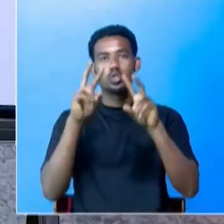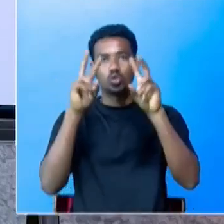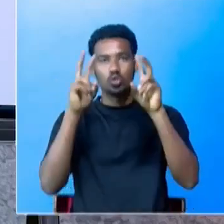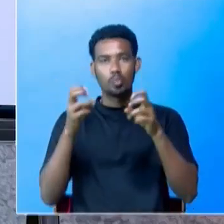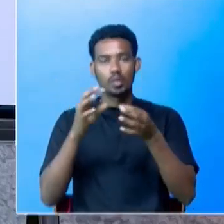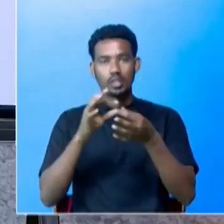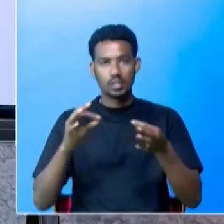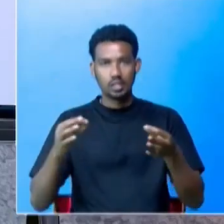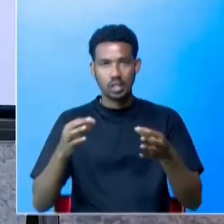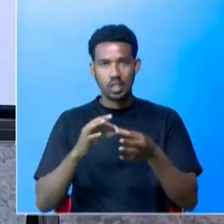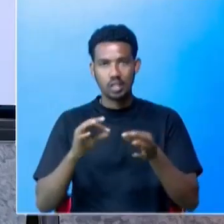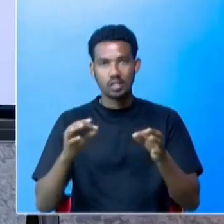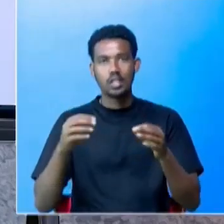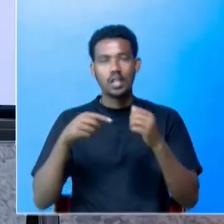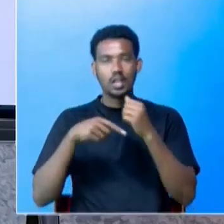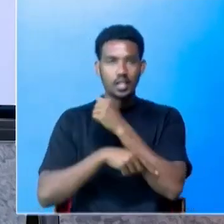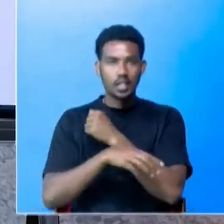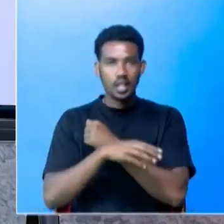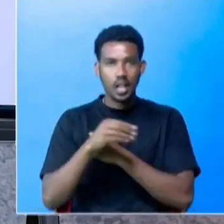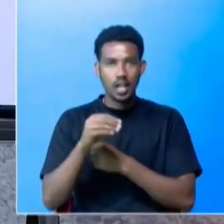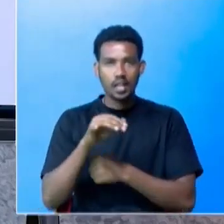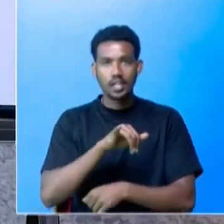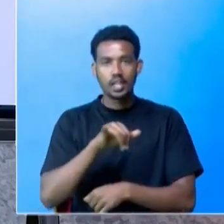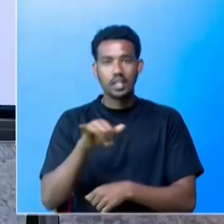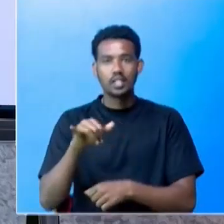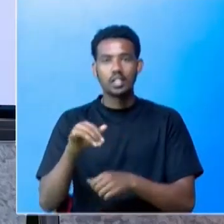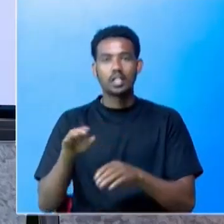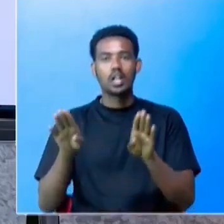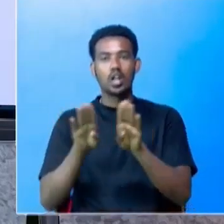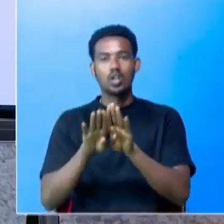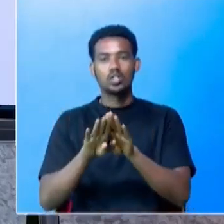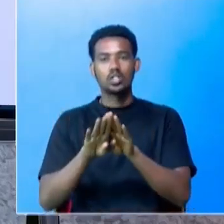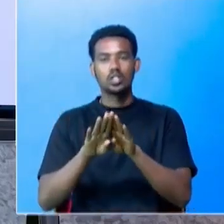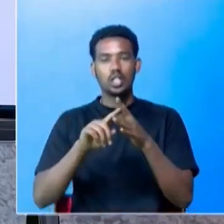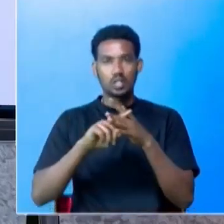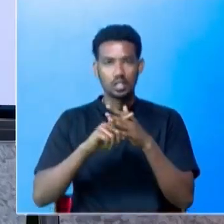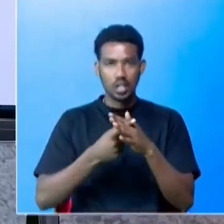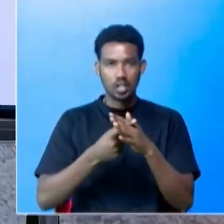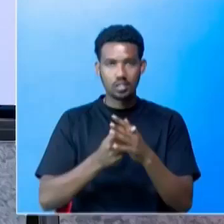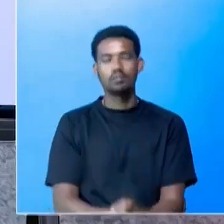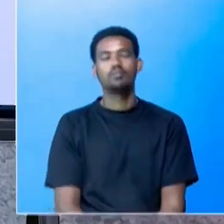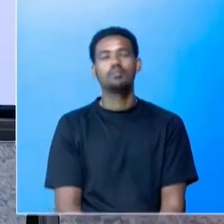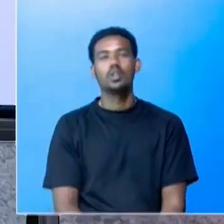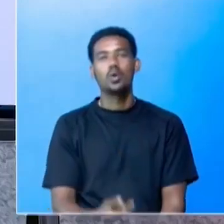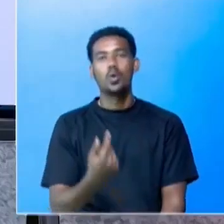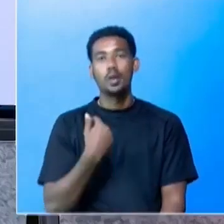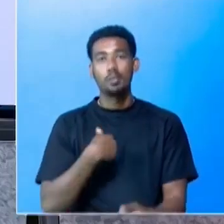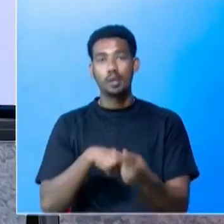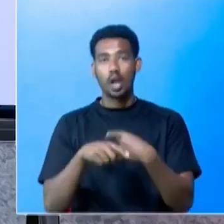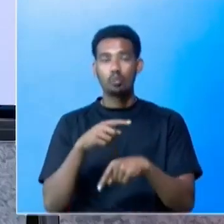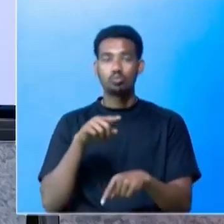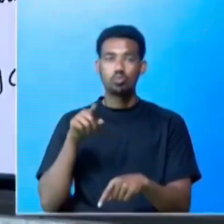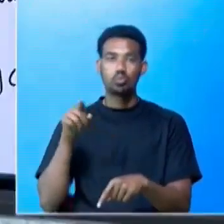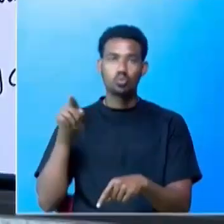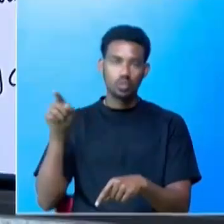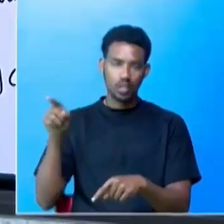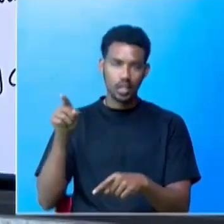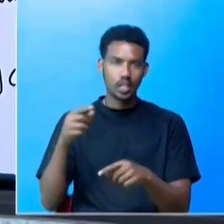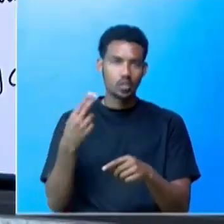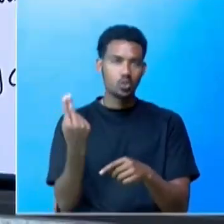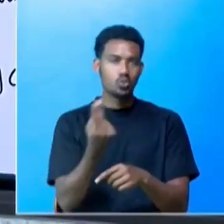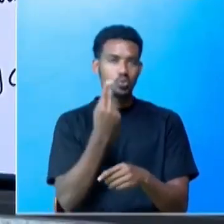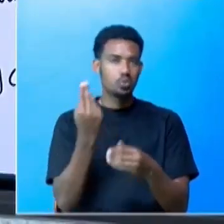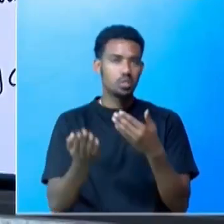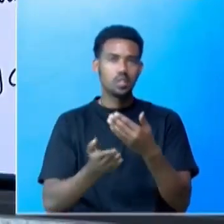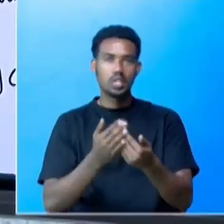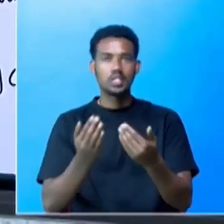sentence, details, and also closing. Let us start. So when we come to here, you can use easily